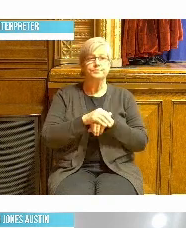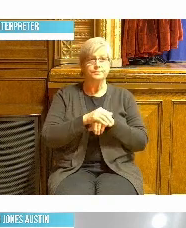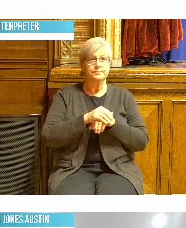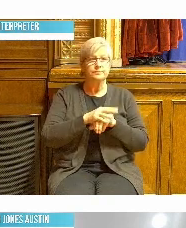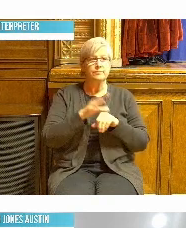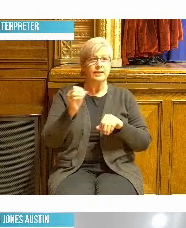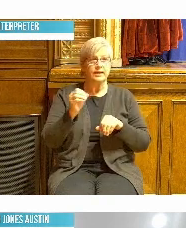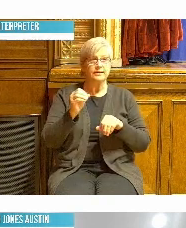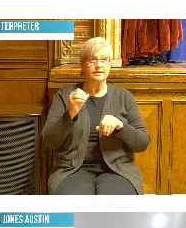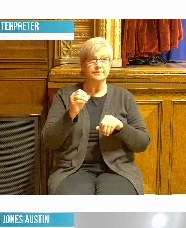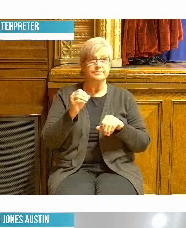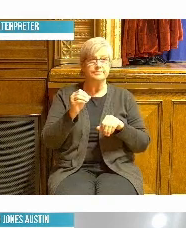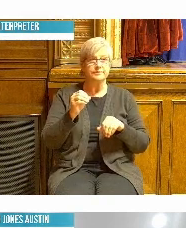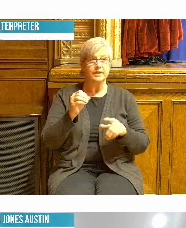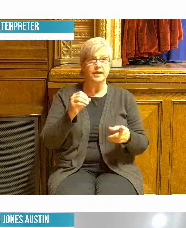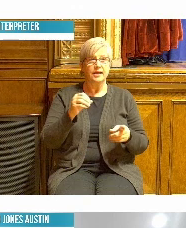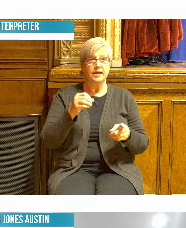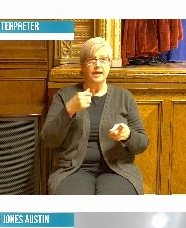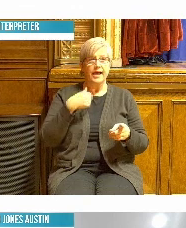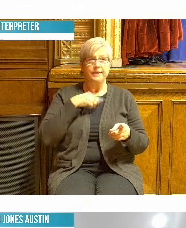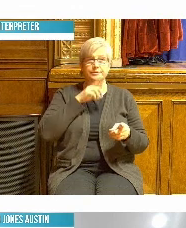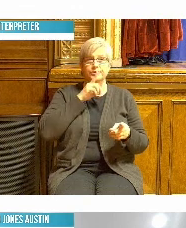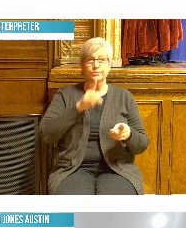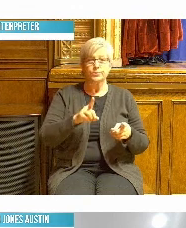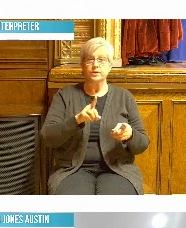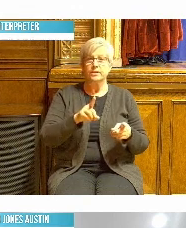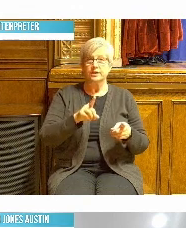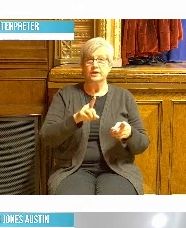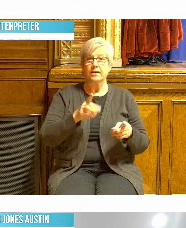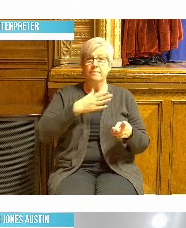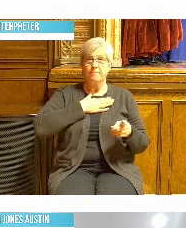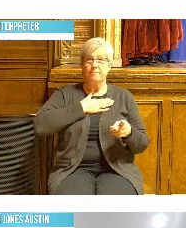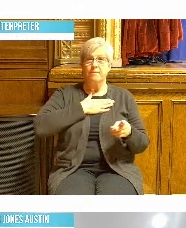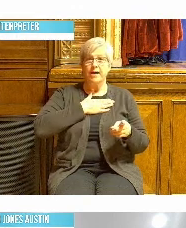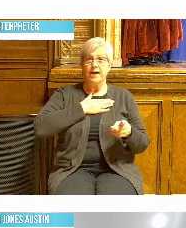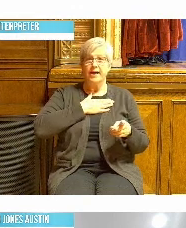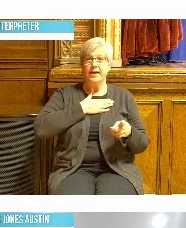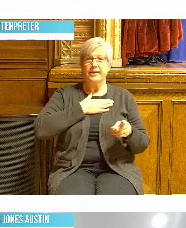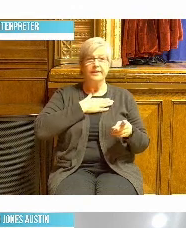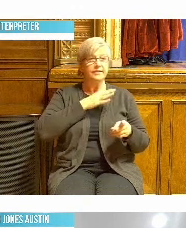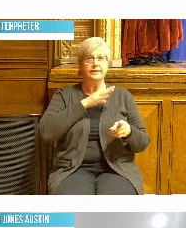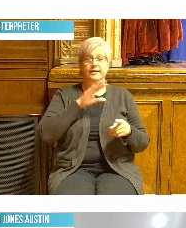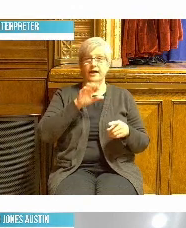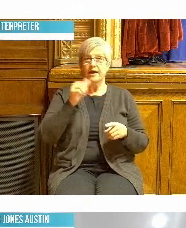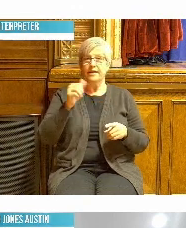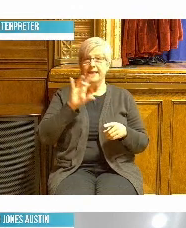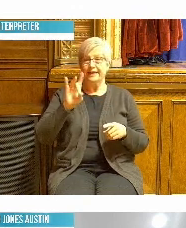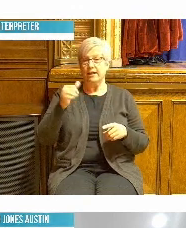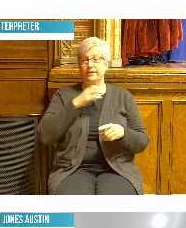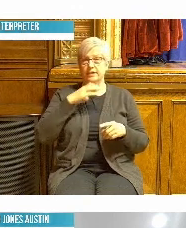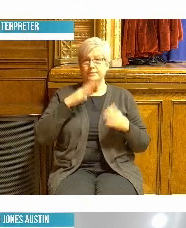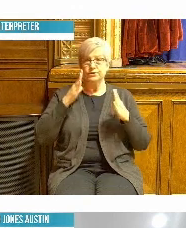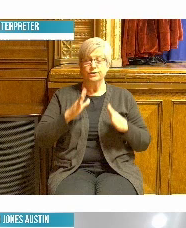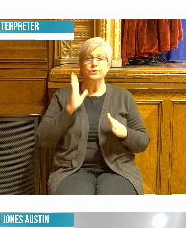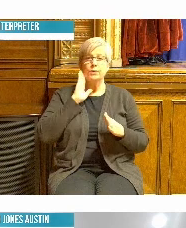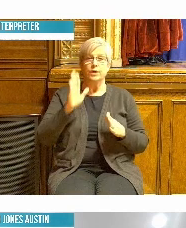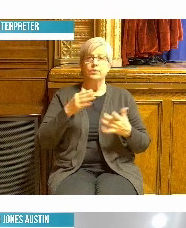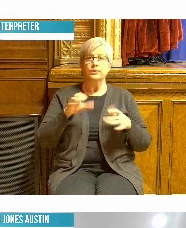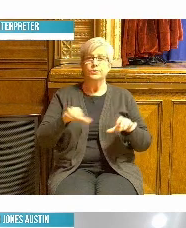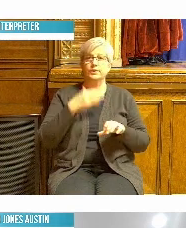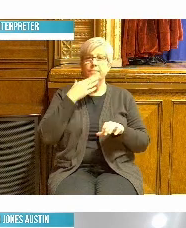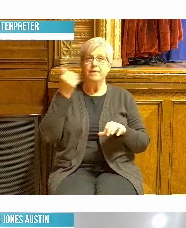And I am sure that my 8 colleagues and I will do our very best to